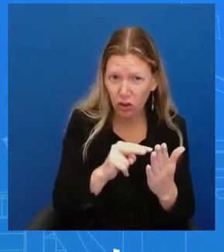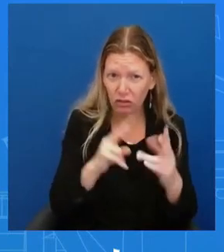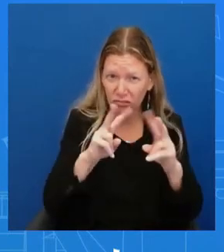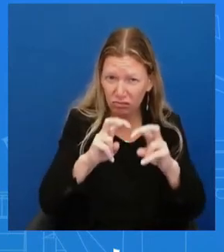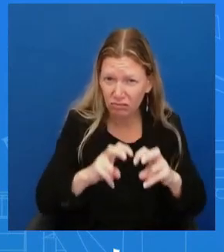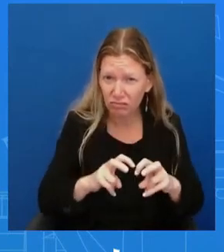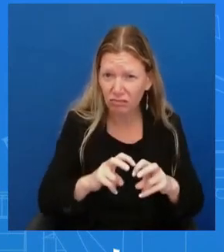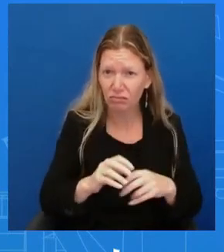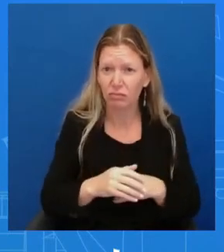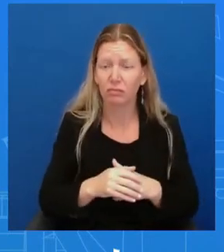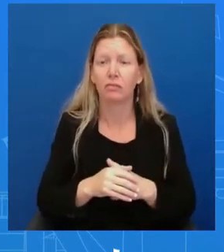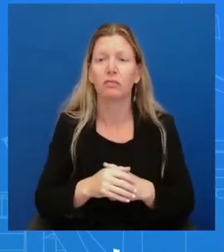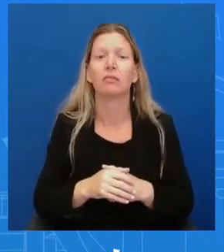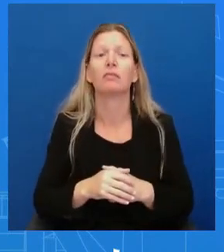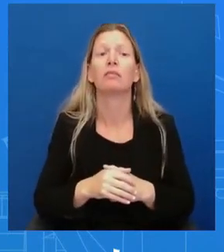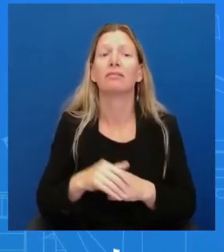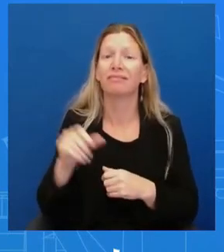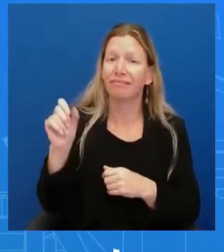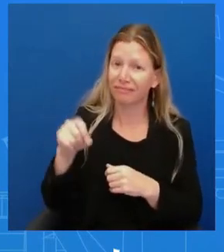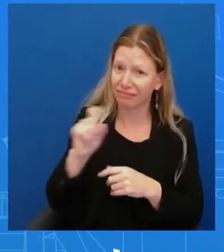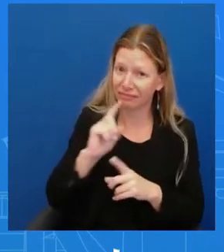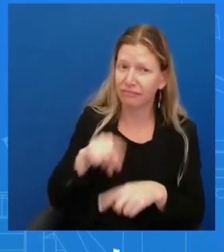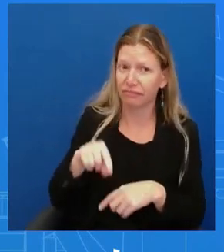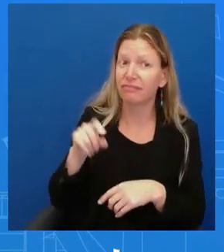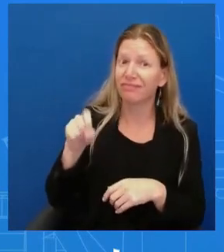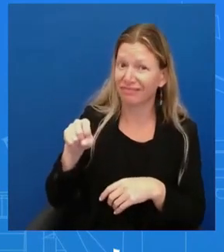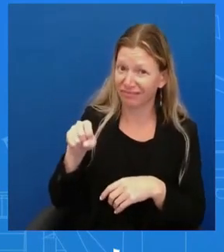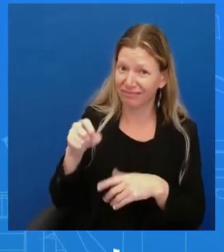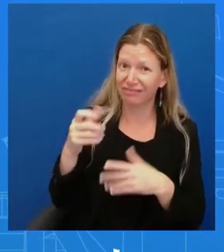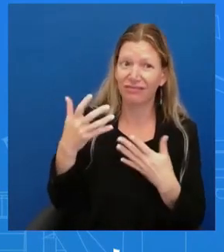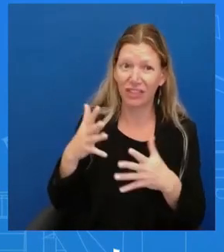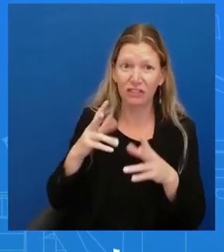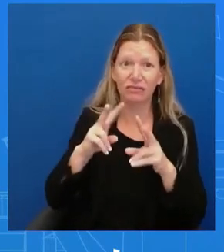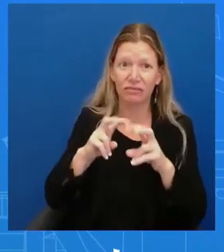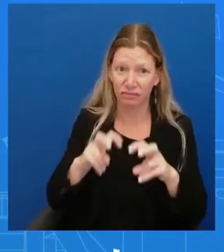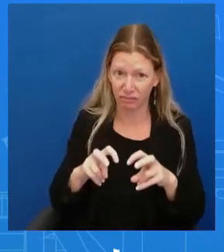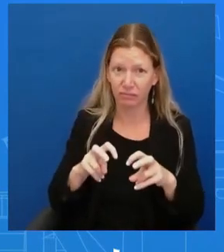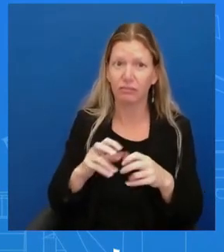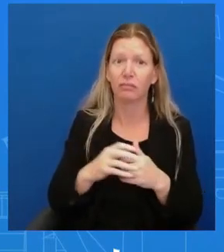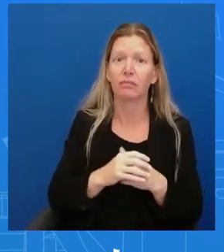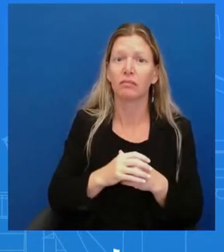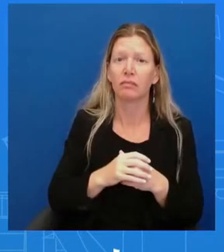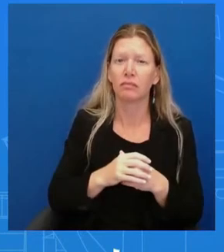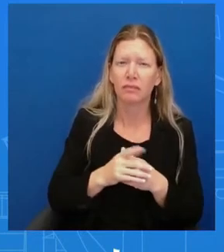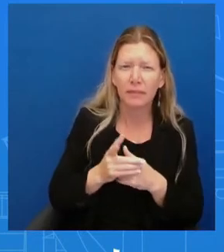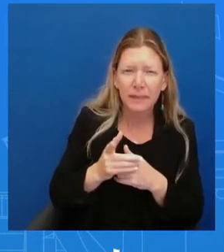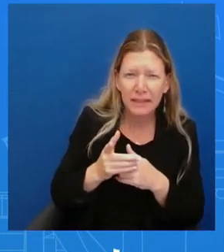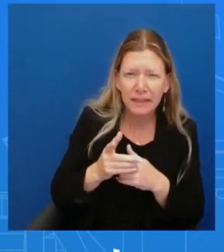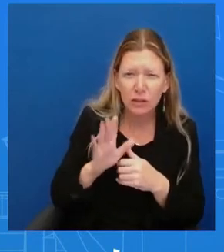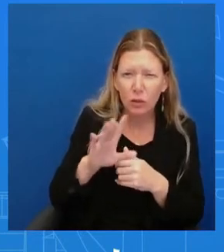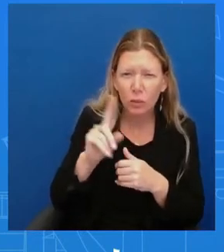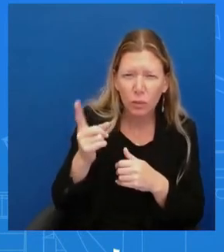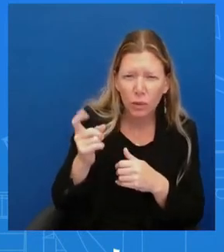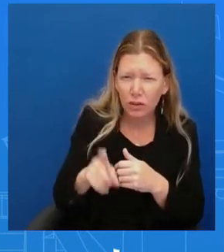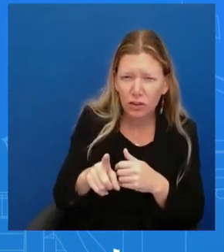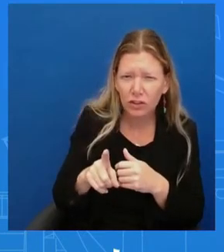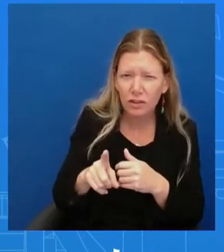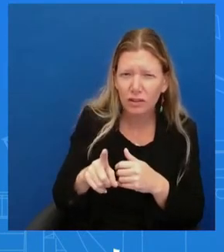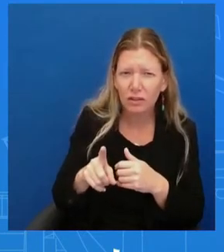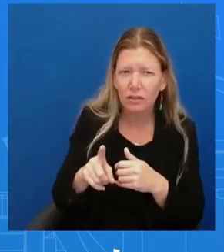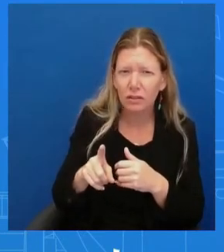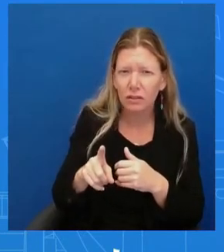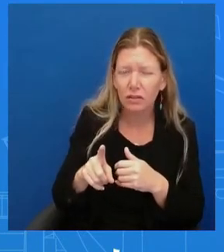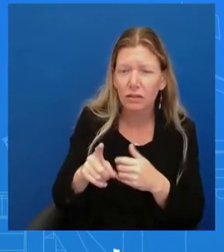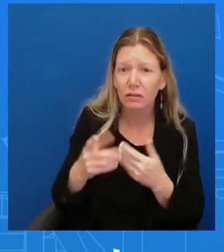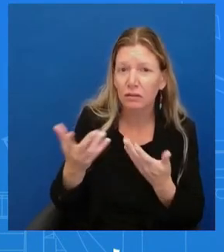statement, in your question to me. I would have to, we trust our intelligence community, right? And they put out an assessment, so I would have to